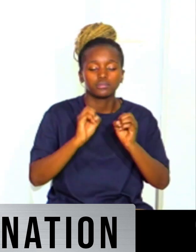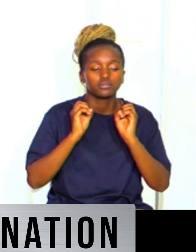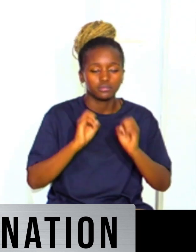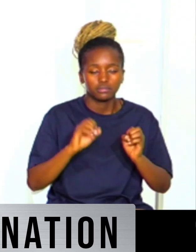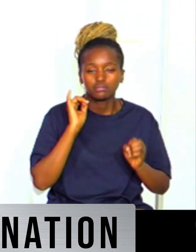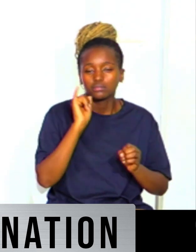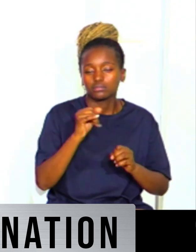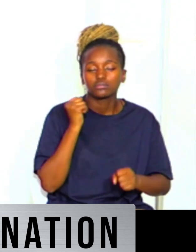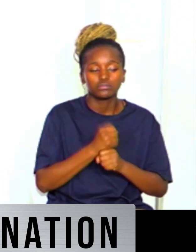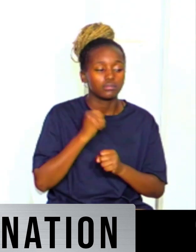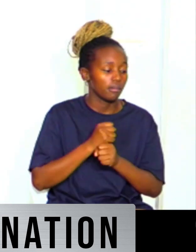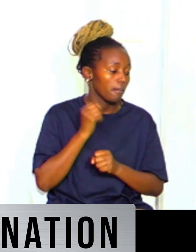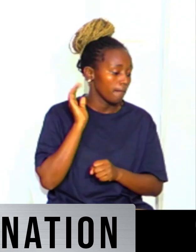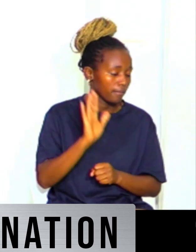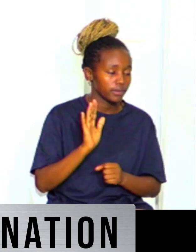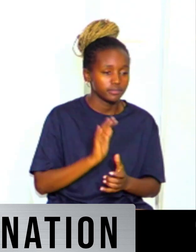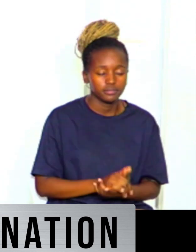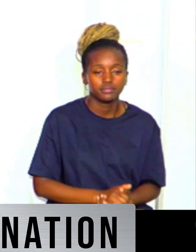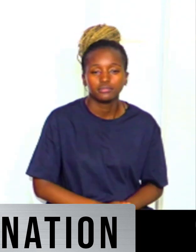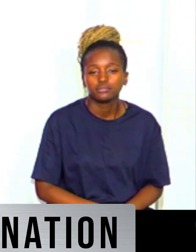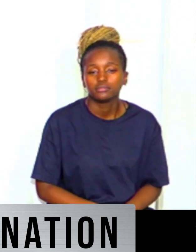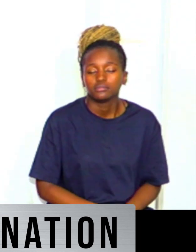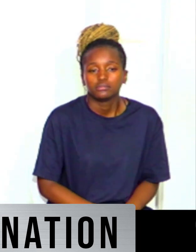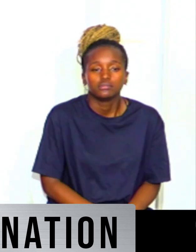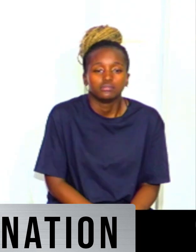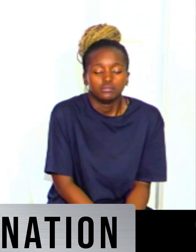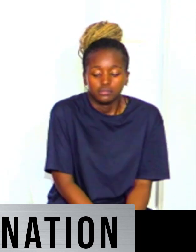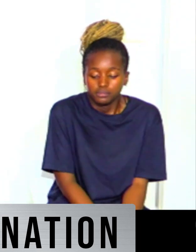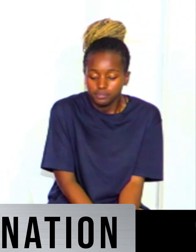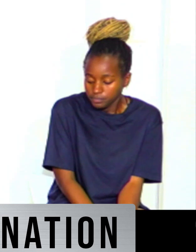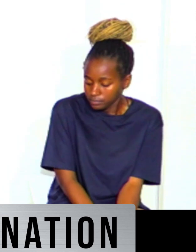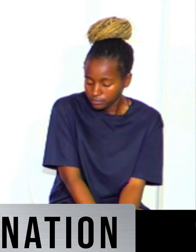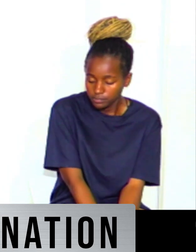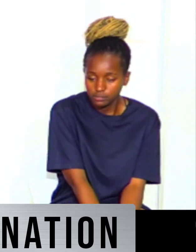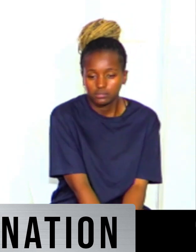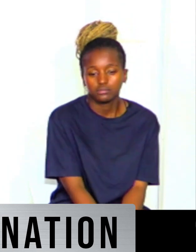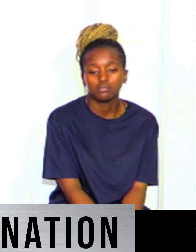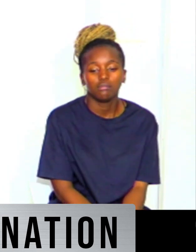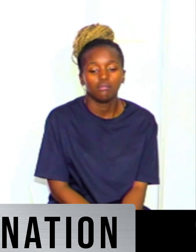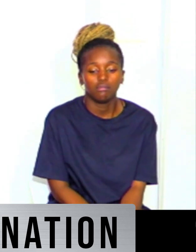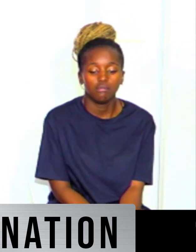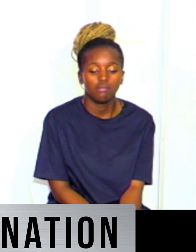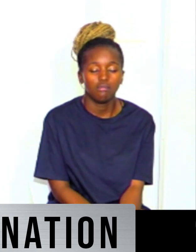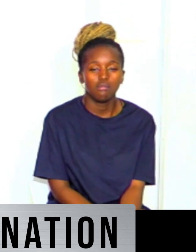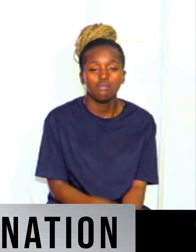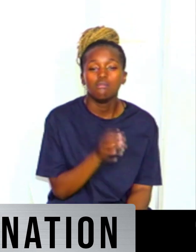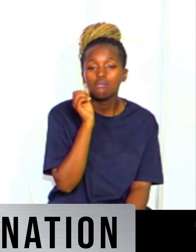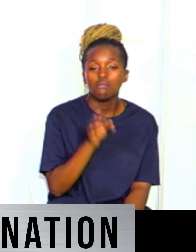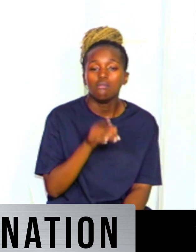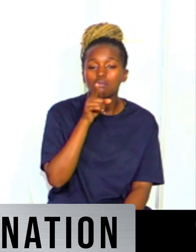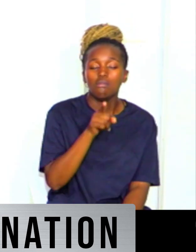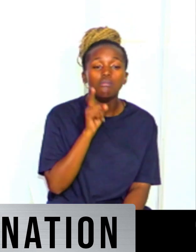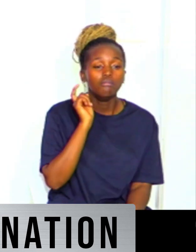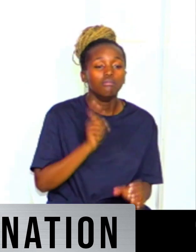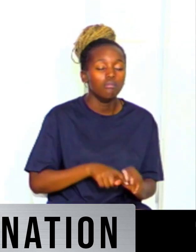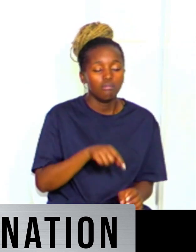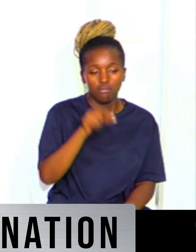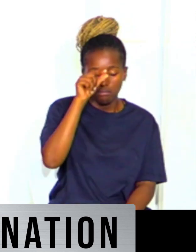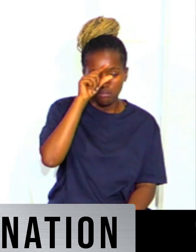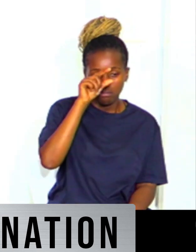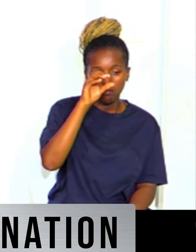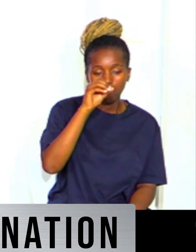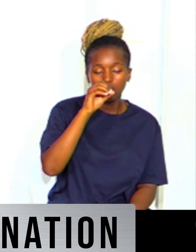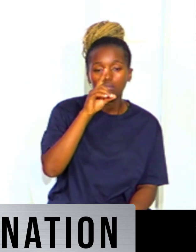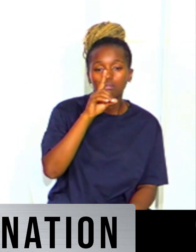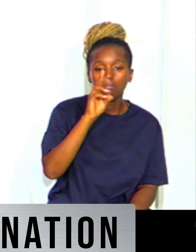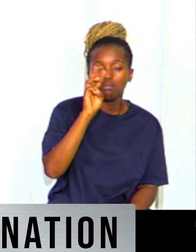just a job. That is a job. So those people when you're kwa ODM na kwa serikali wanaongea ill because they